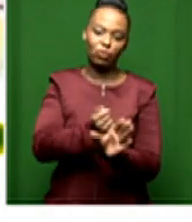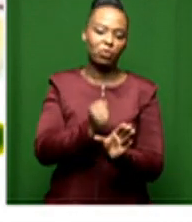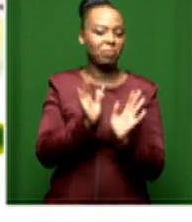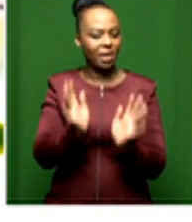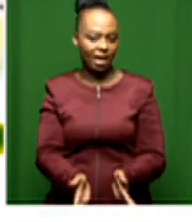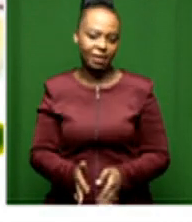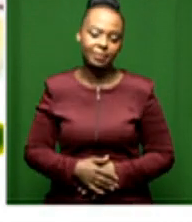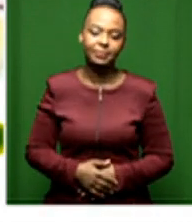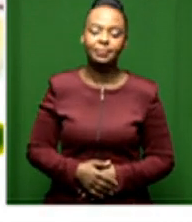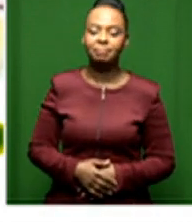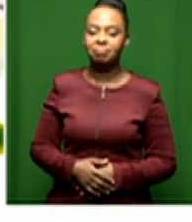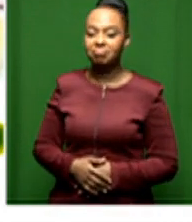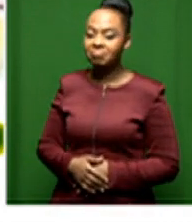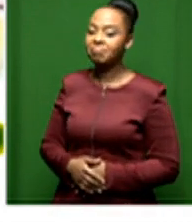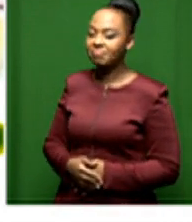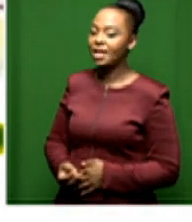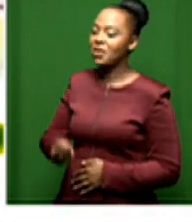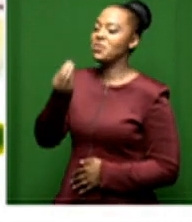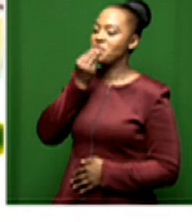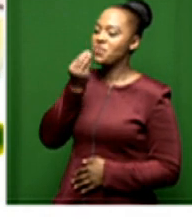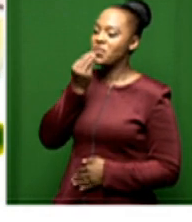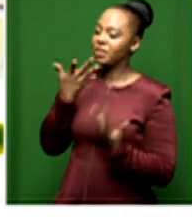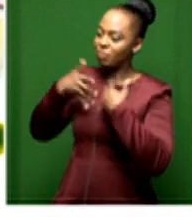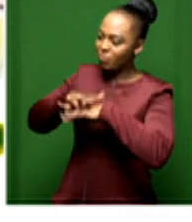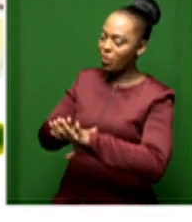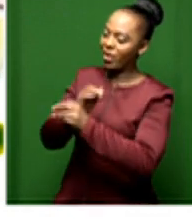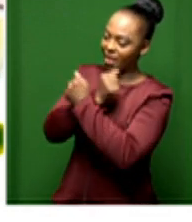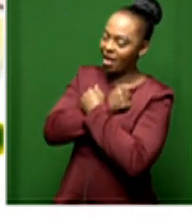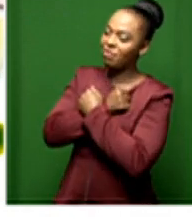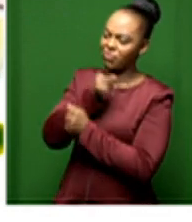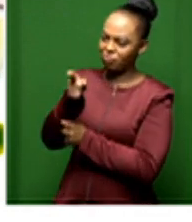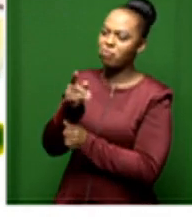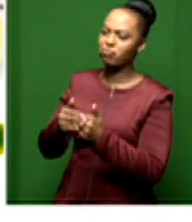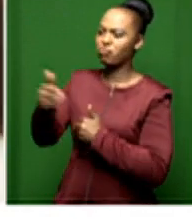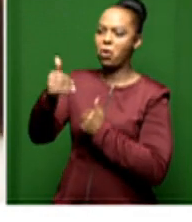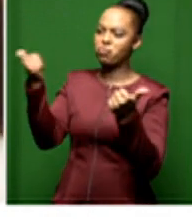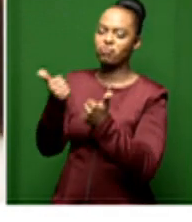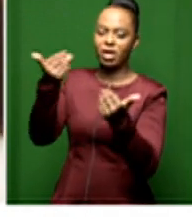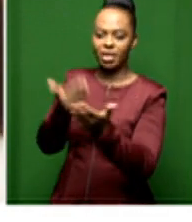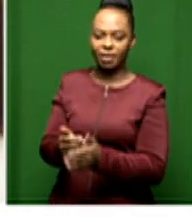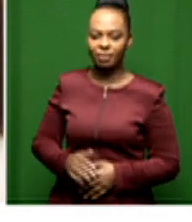And food cooked with love definitely goes a long way. So where can people find you on social media?